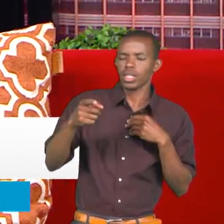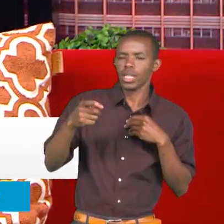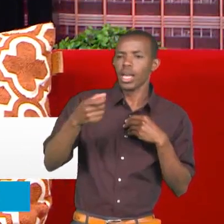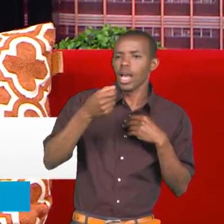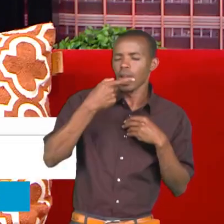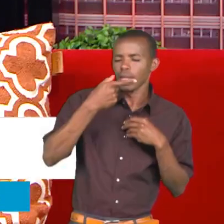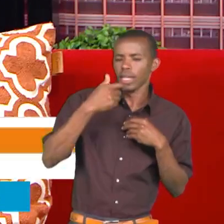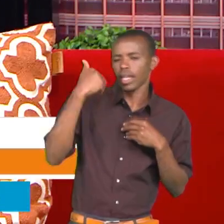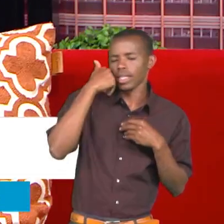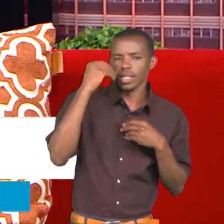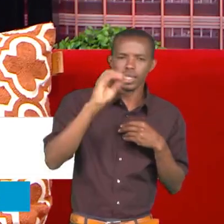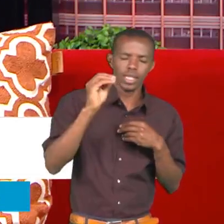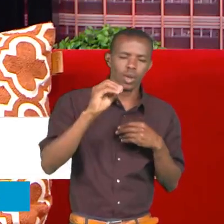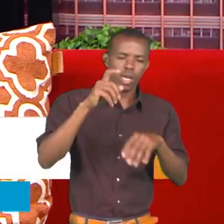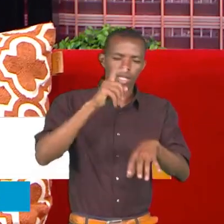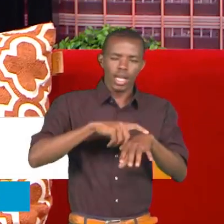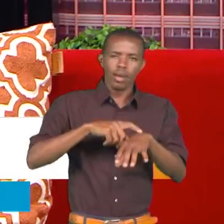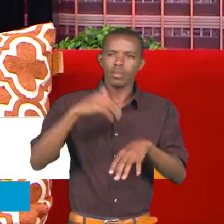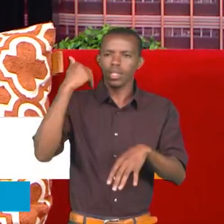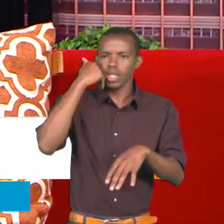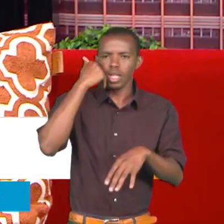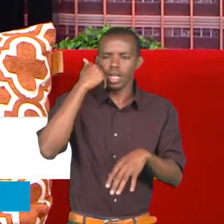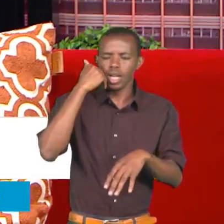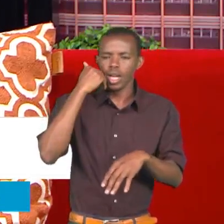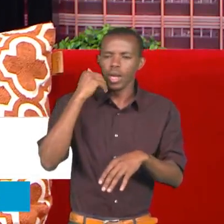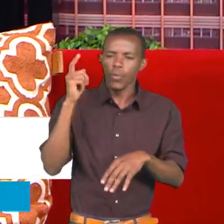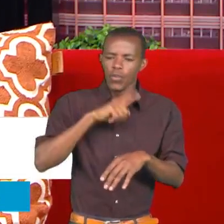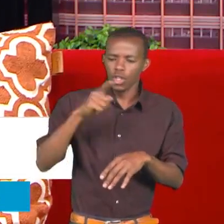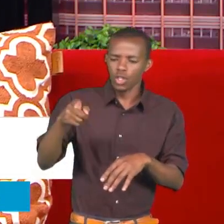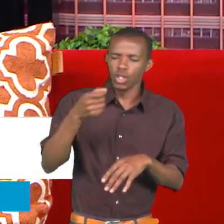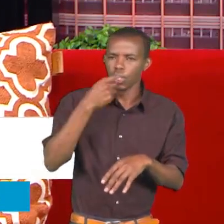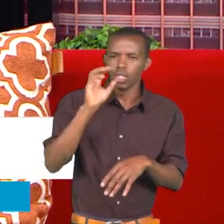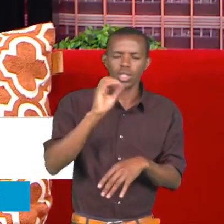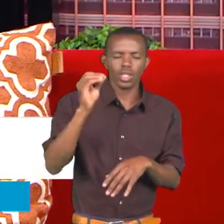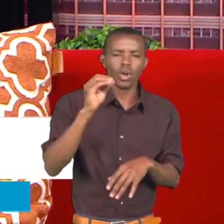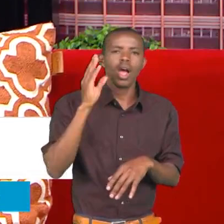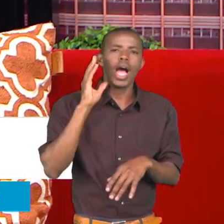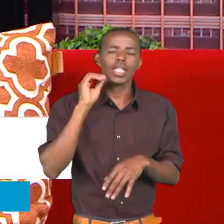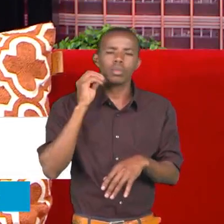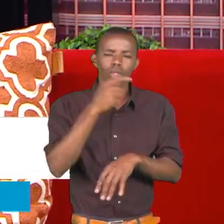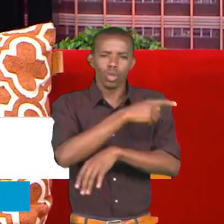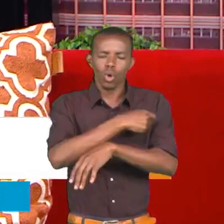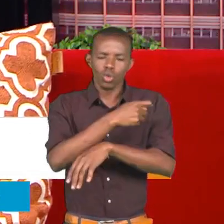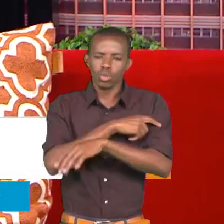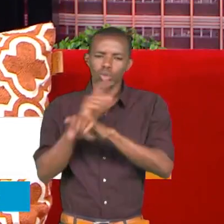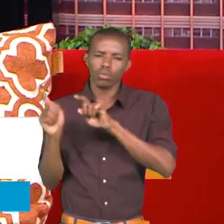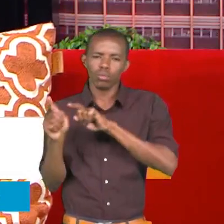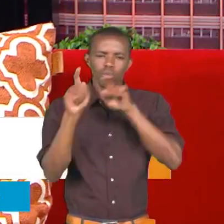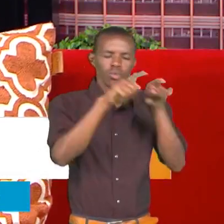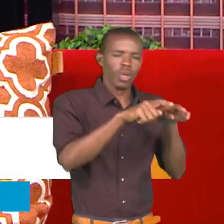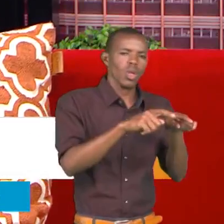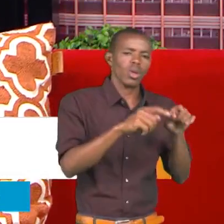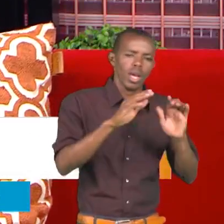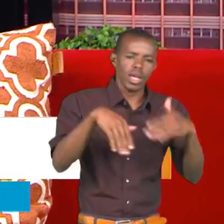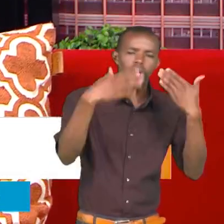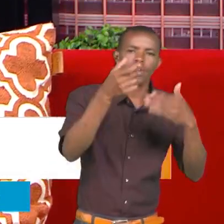Mm-hmm. Ordinarily, when you're sick, yeah. you don't even finish the medication. I think Absolutely. Me and you can have that experience. Absolutely. You go to the hospital, mm-hmm. you're given a dose, mm-hmm. you never